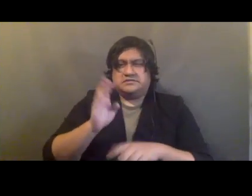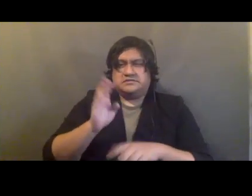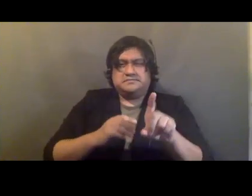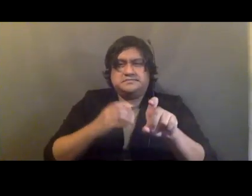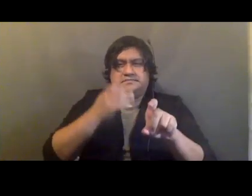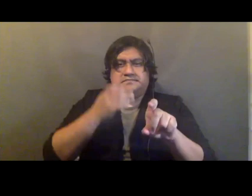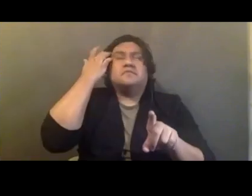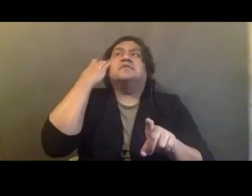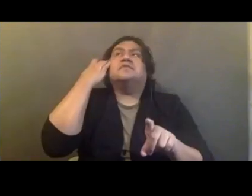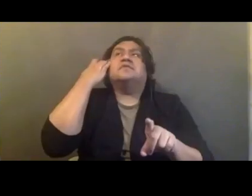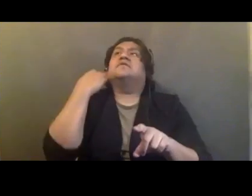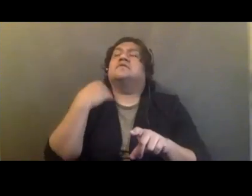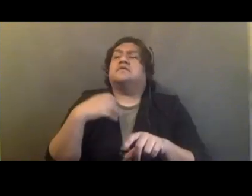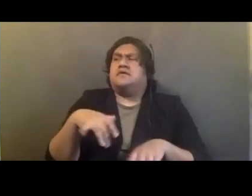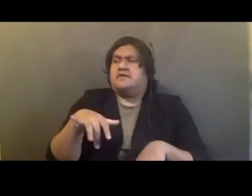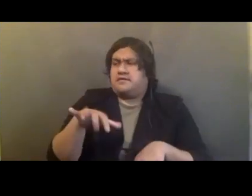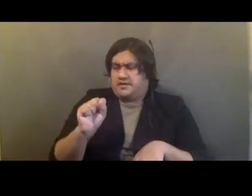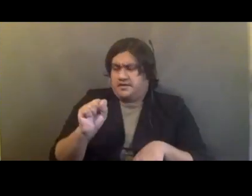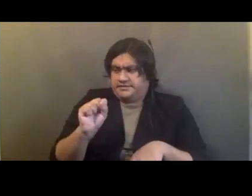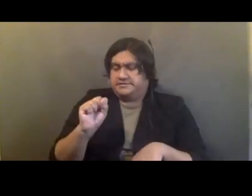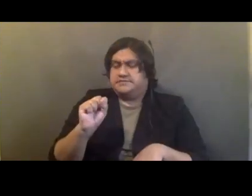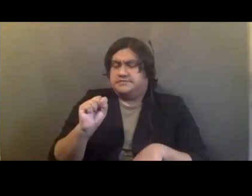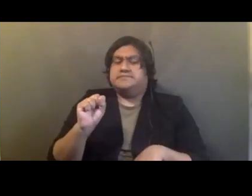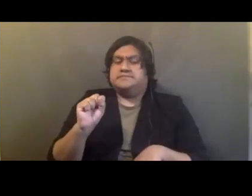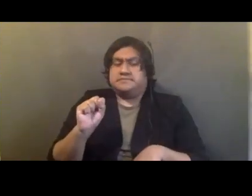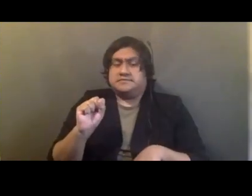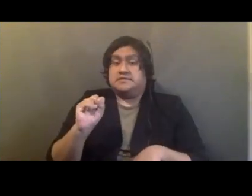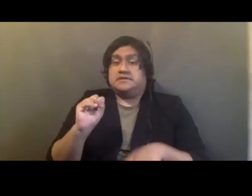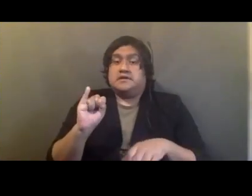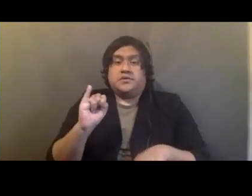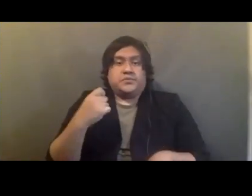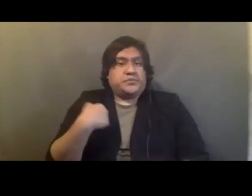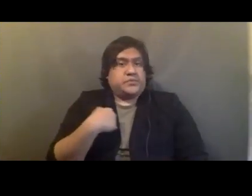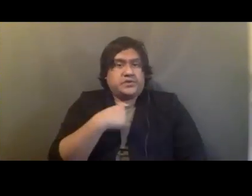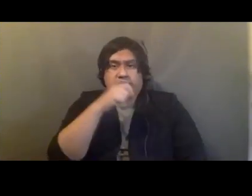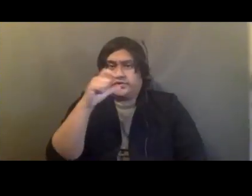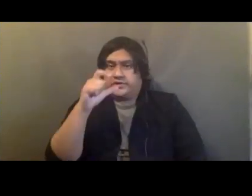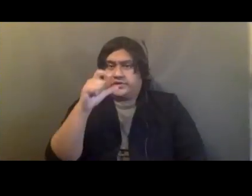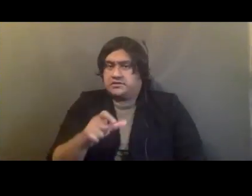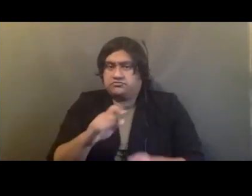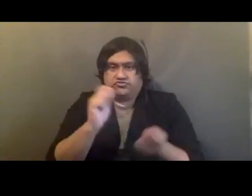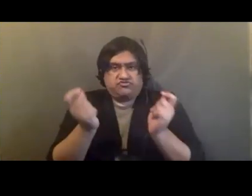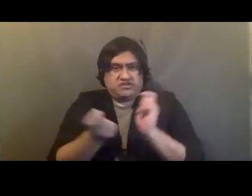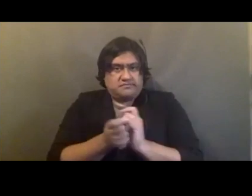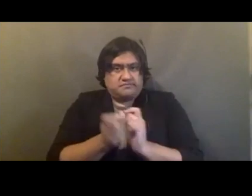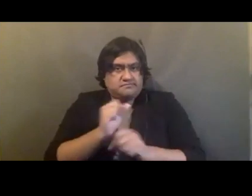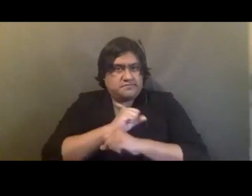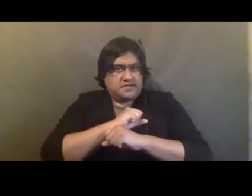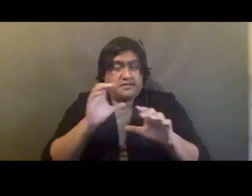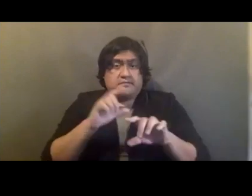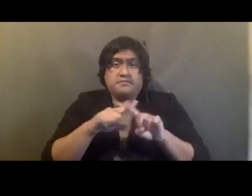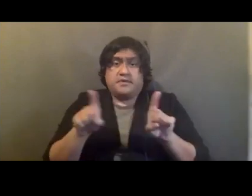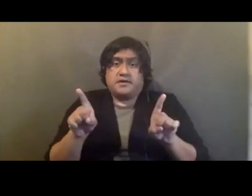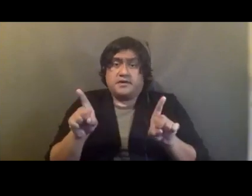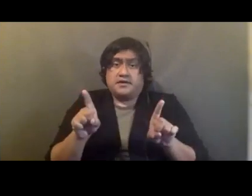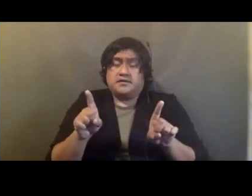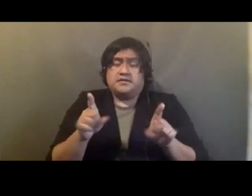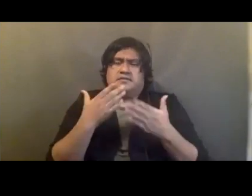know what? Absolutely. If you, we don't need to change anything, but from here, thank you so much for